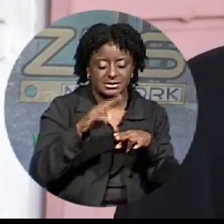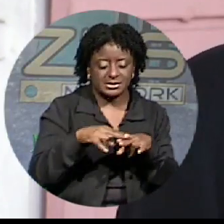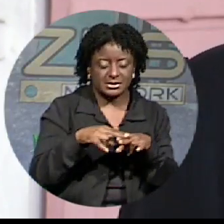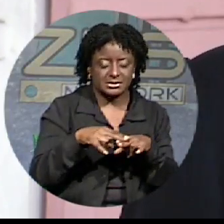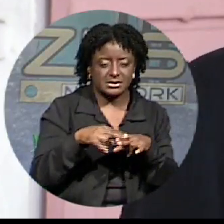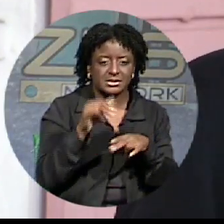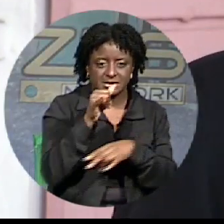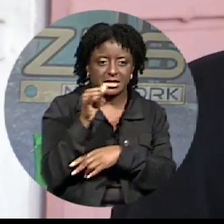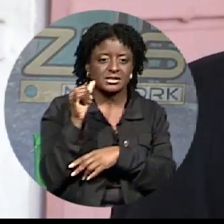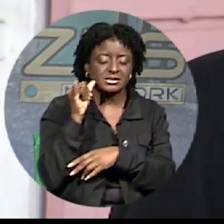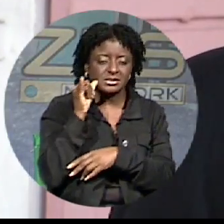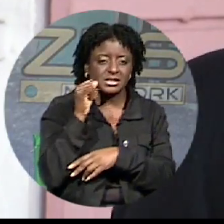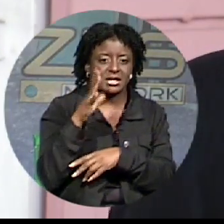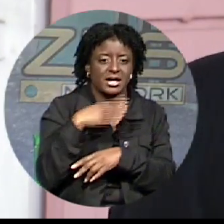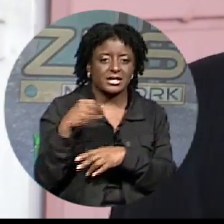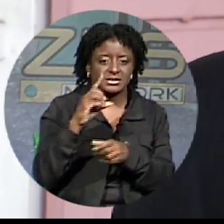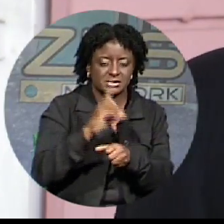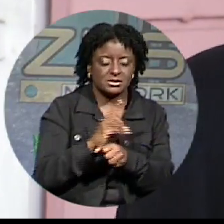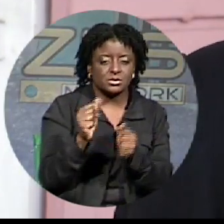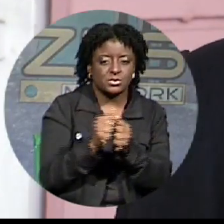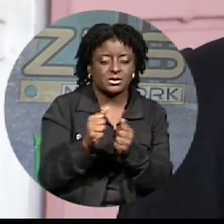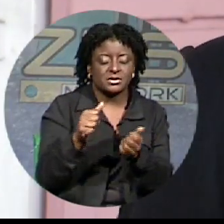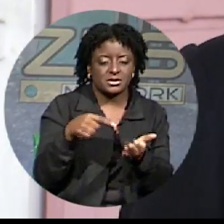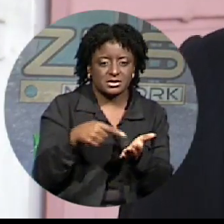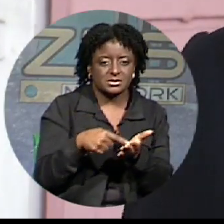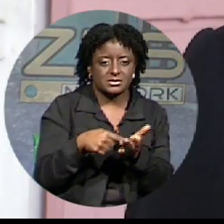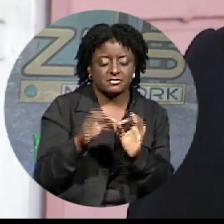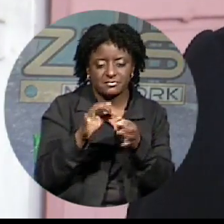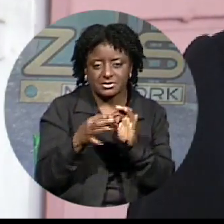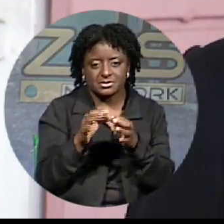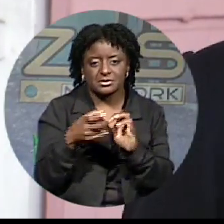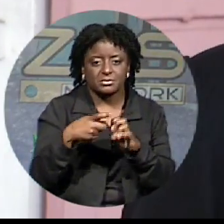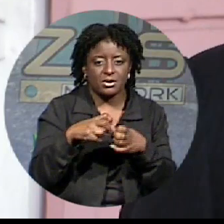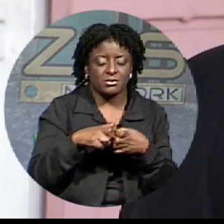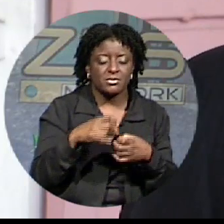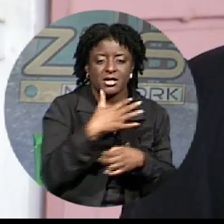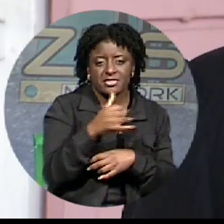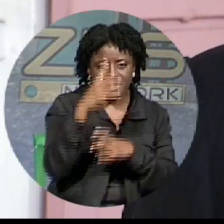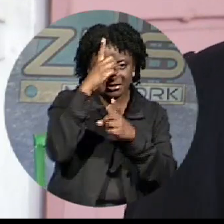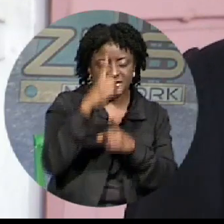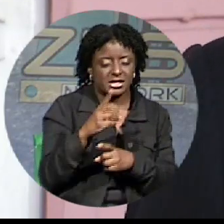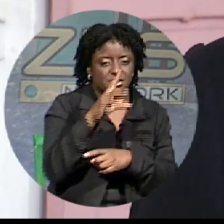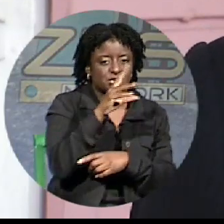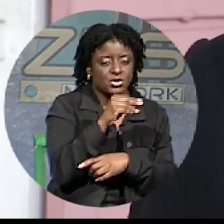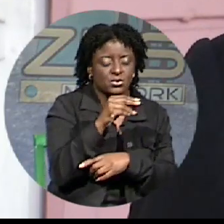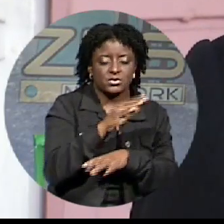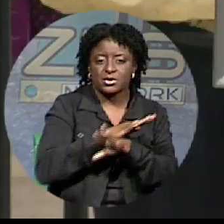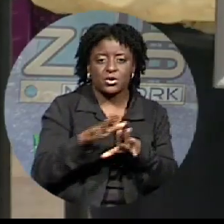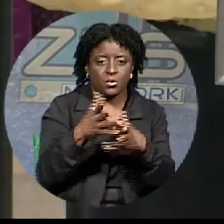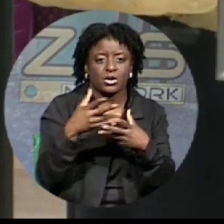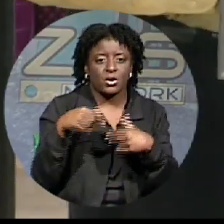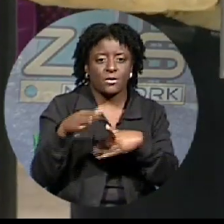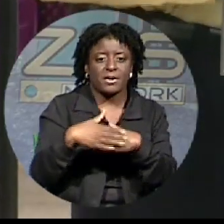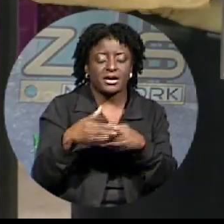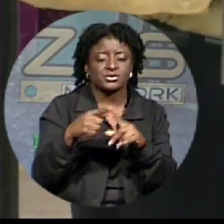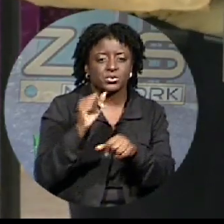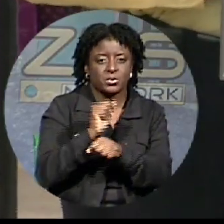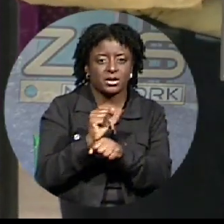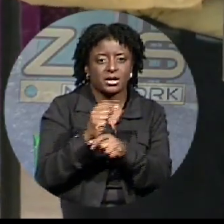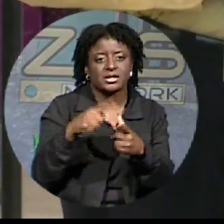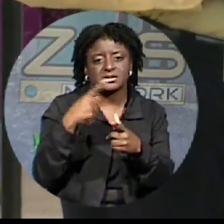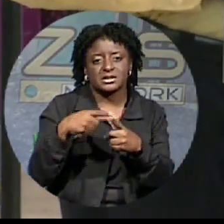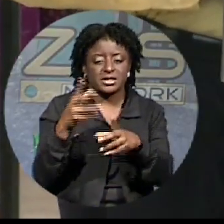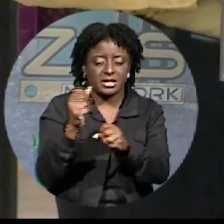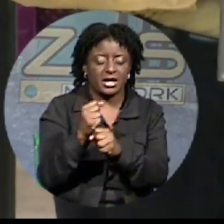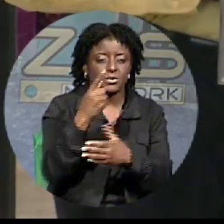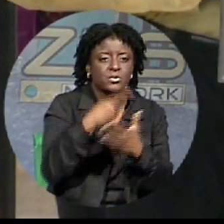this entire matter resolved. They decided no, they don't want to go back to work until we give them what they want. Bahamas Air has been using